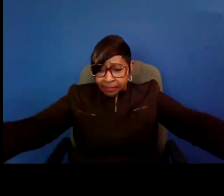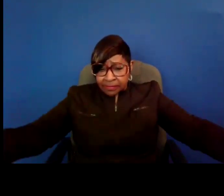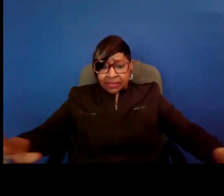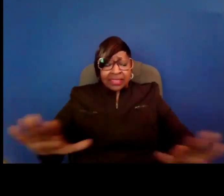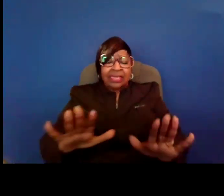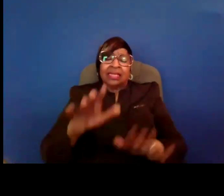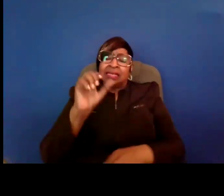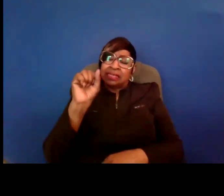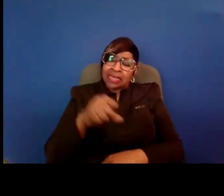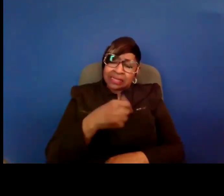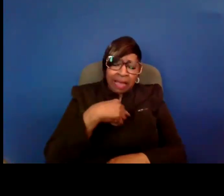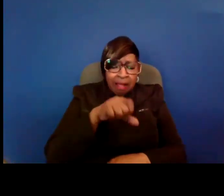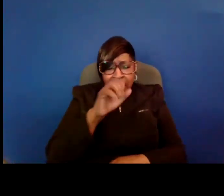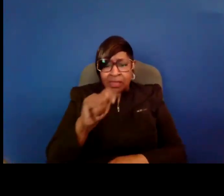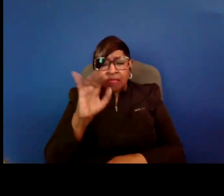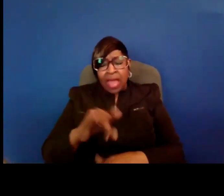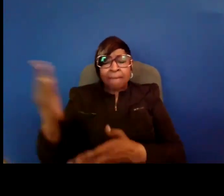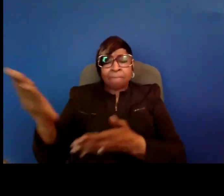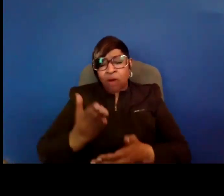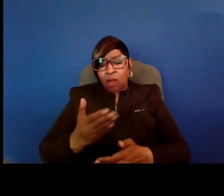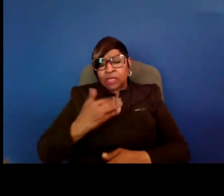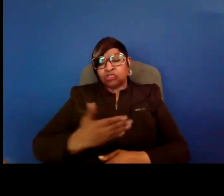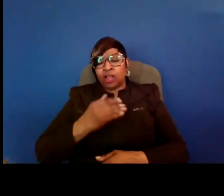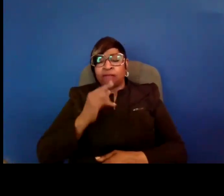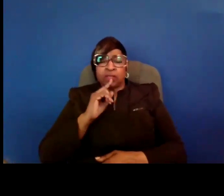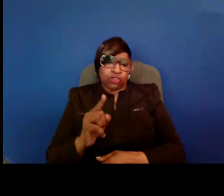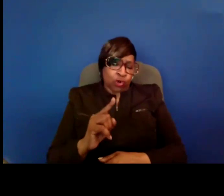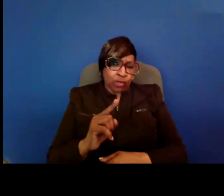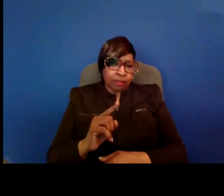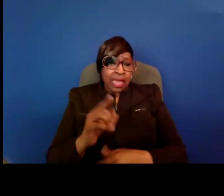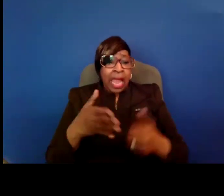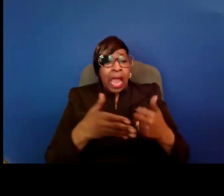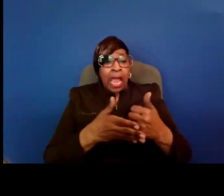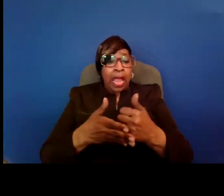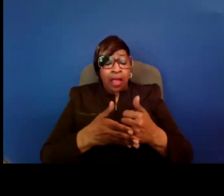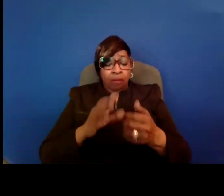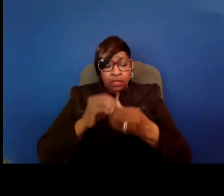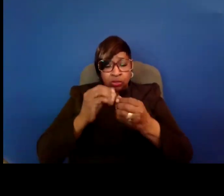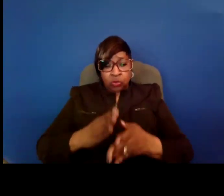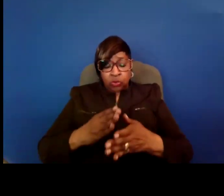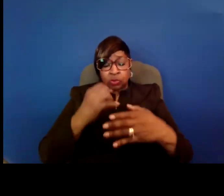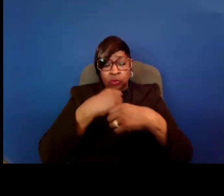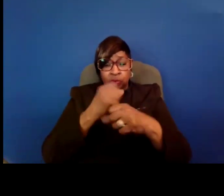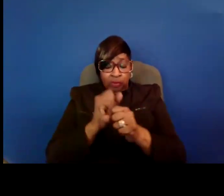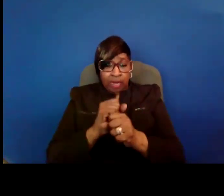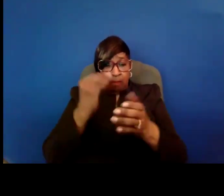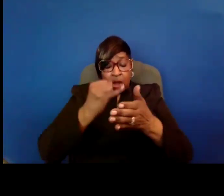love it. That brought me joy for sure. Helping students create art. I'm inspired by people who